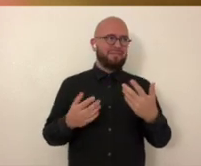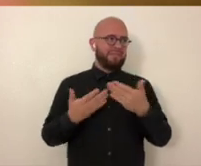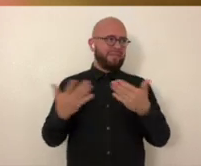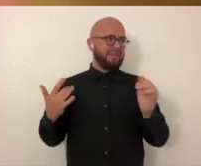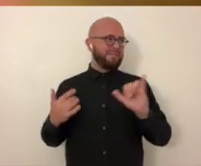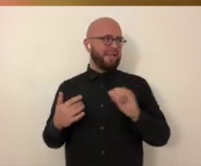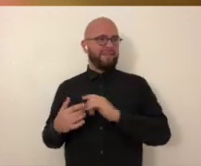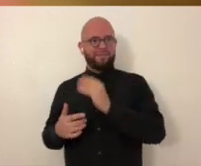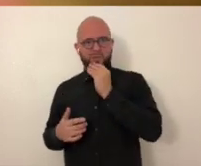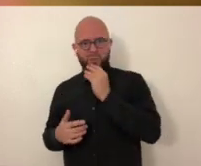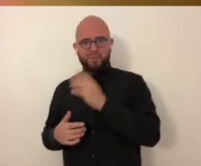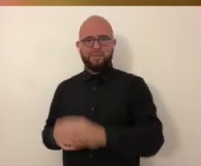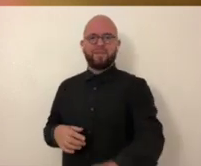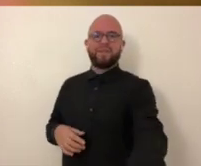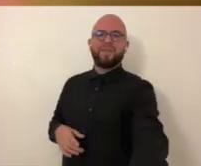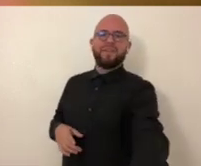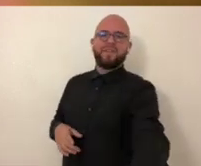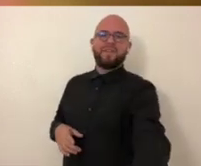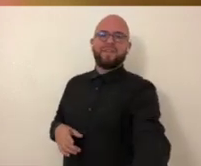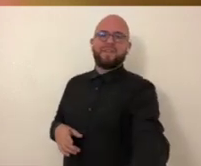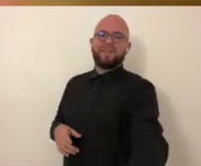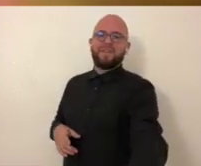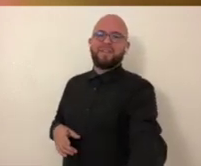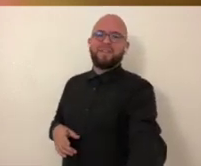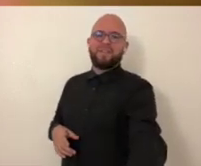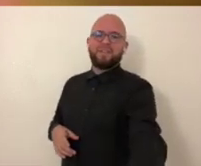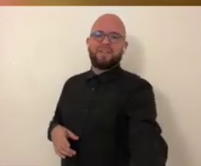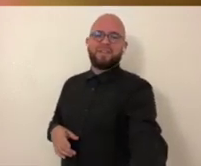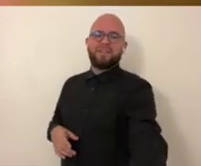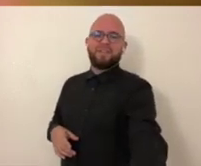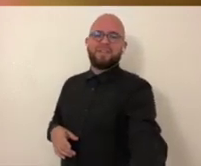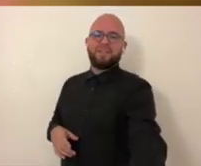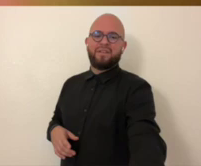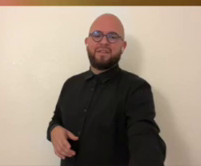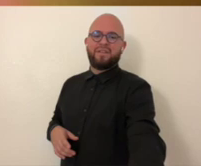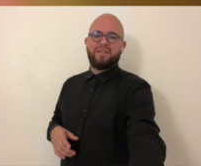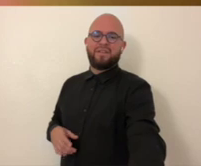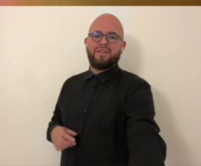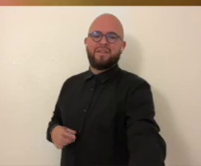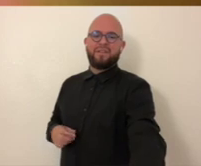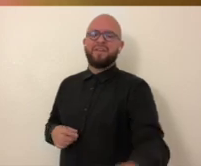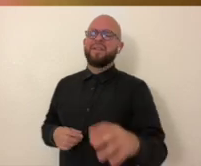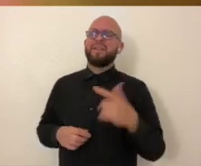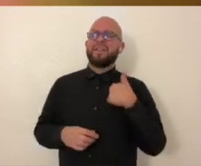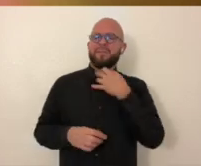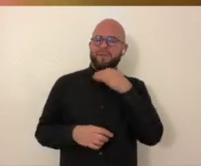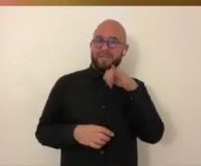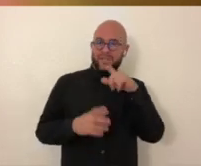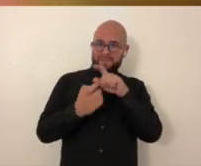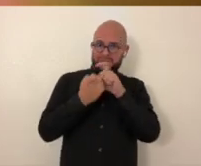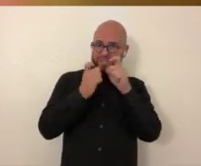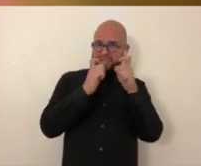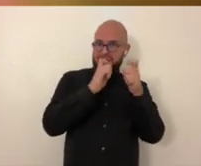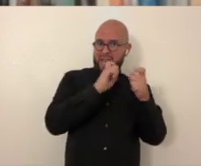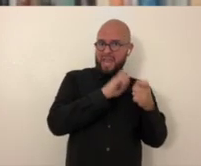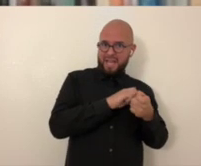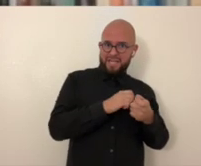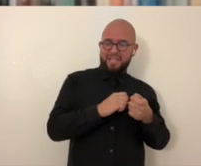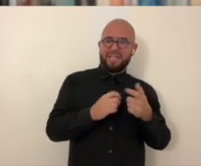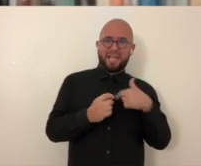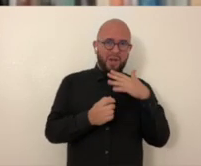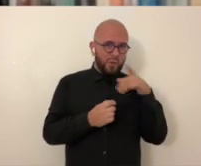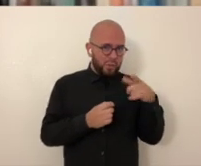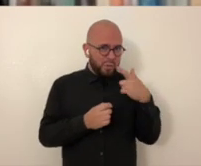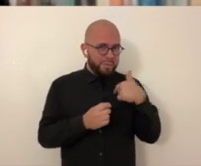furniture, and then I kind of expanded to like anything like food and stuff like that, and that's been fun. That's